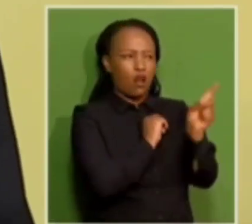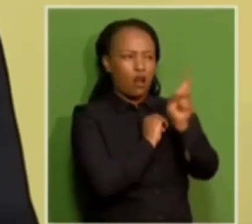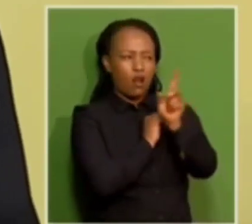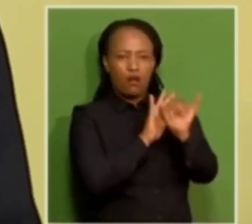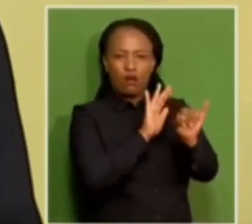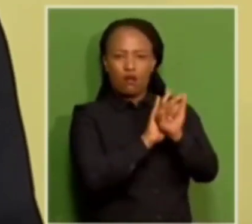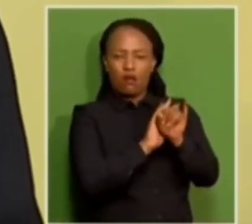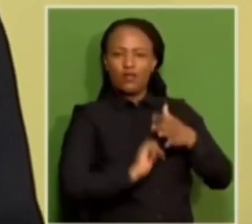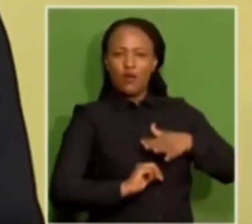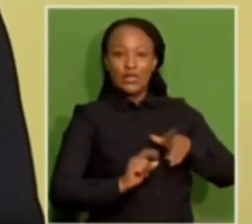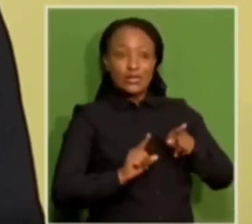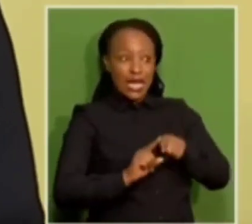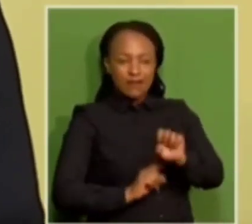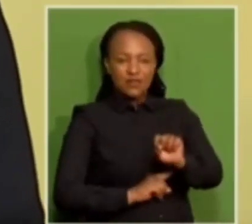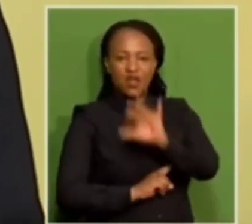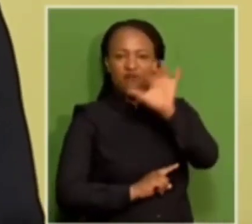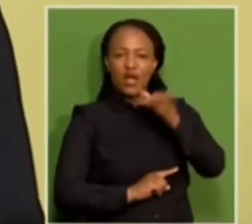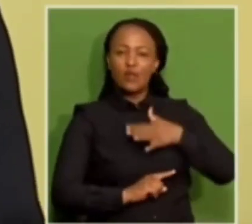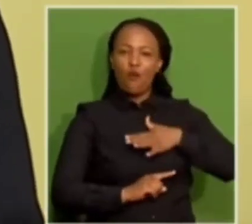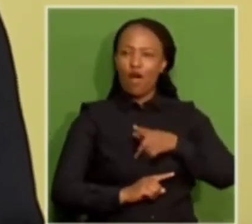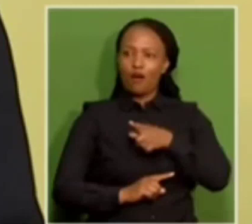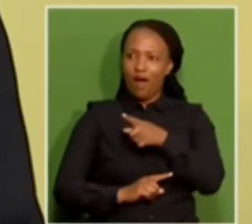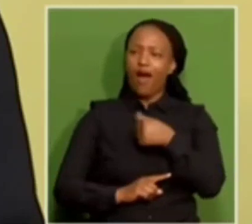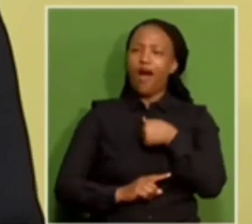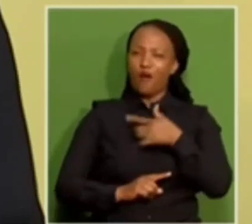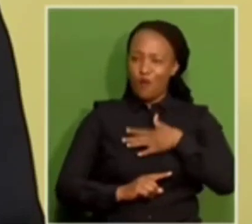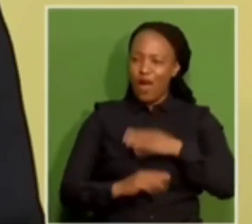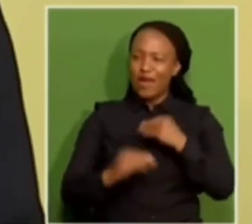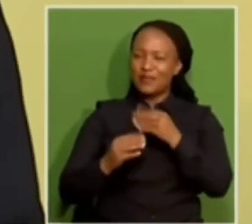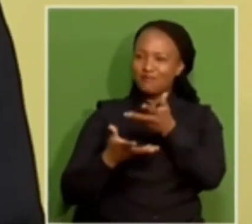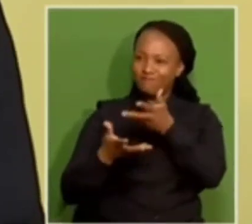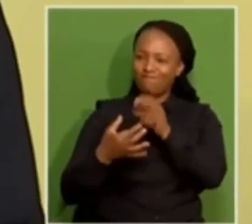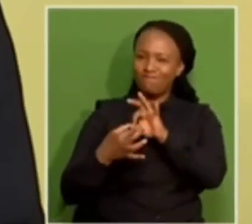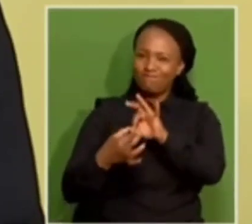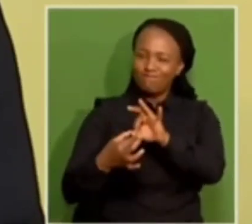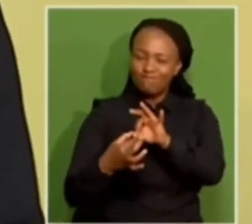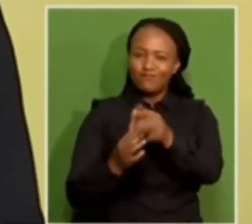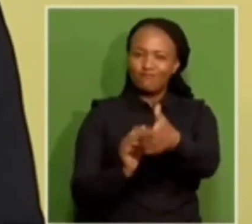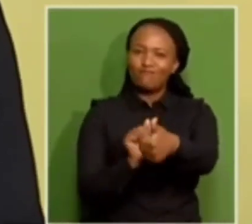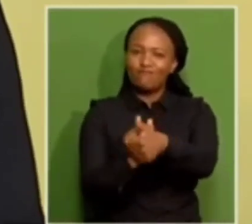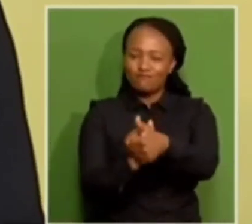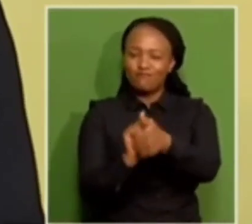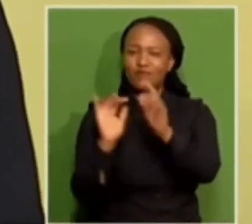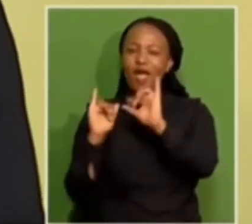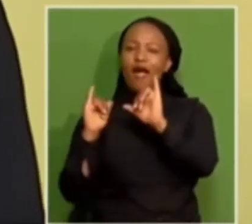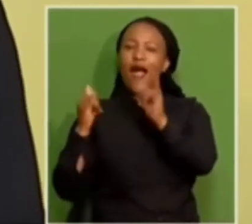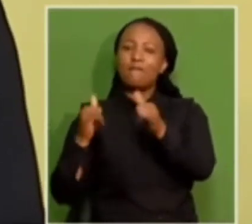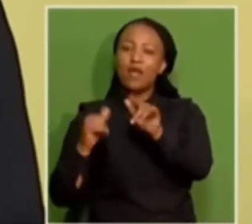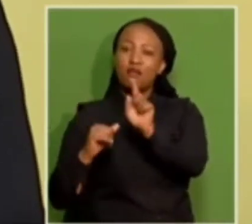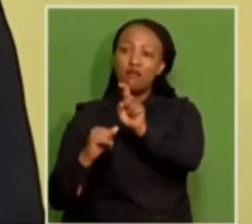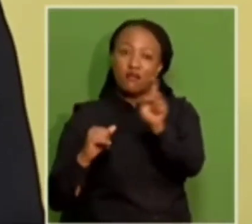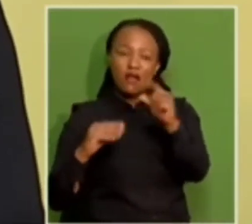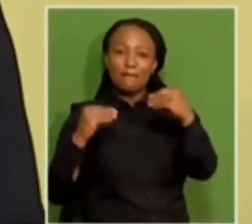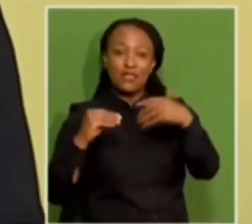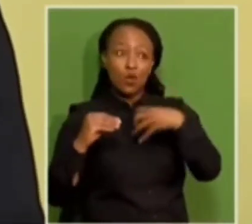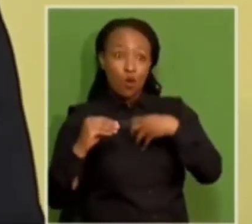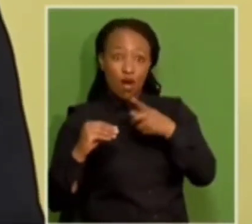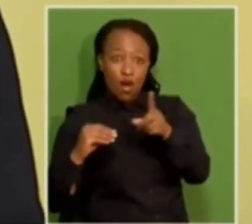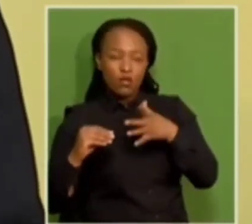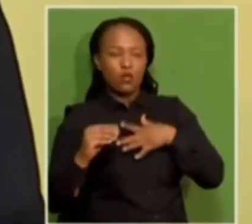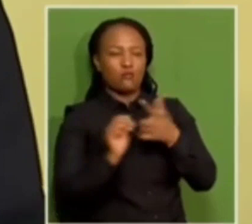various countries on our continent including our own by partnering with local companies and